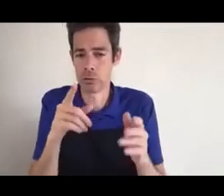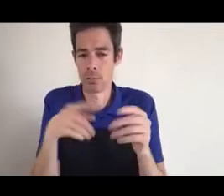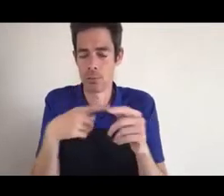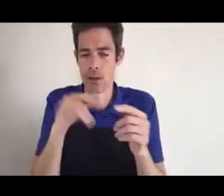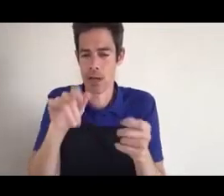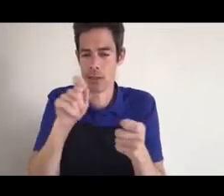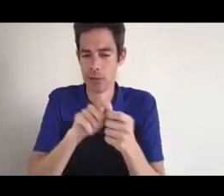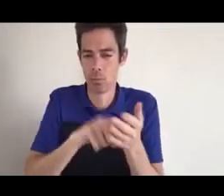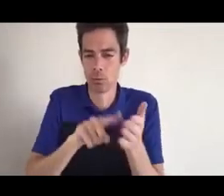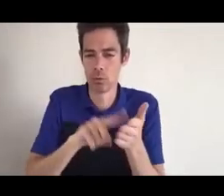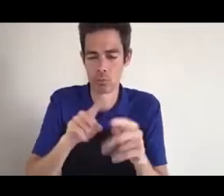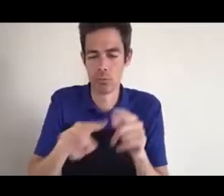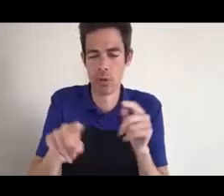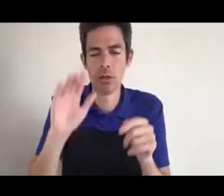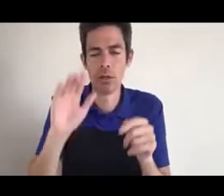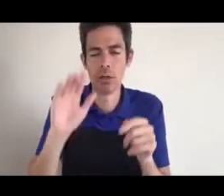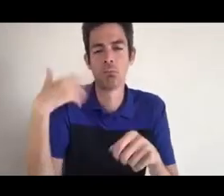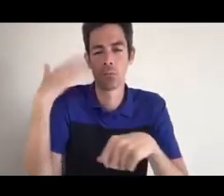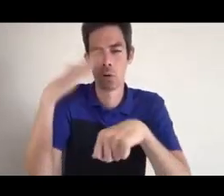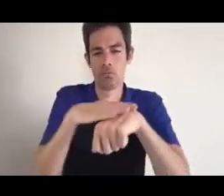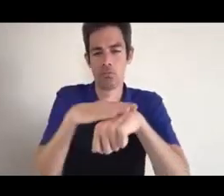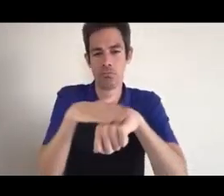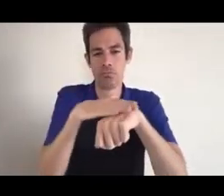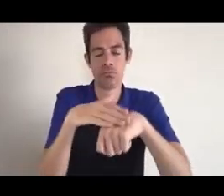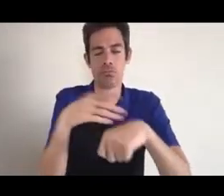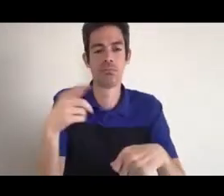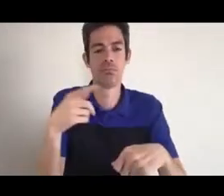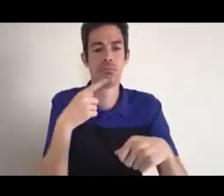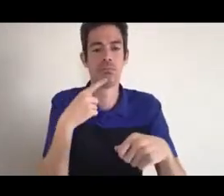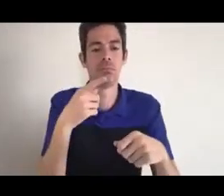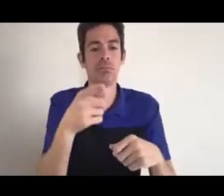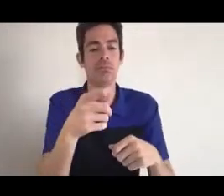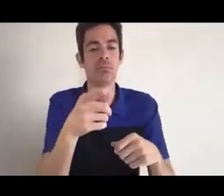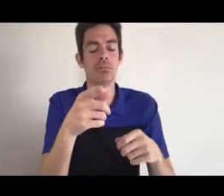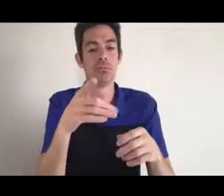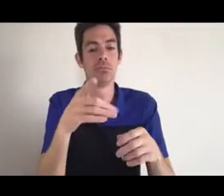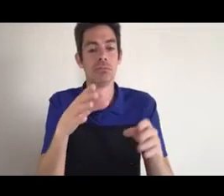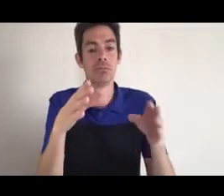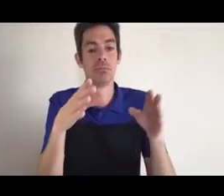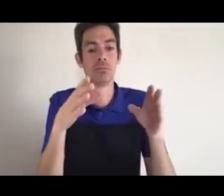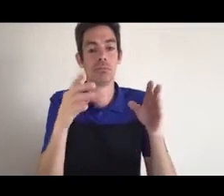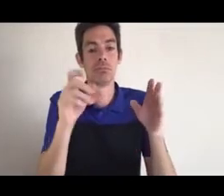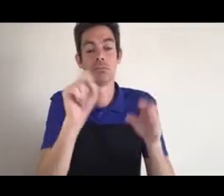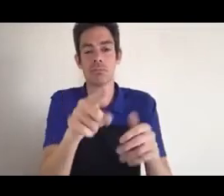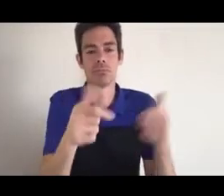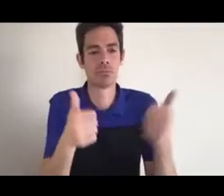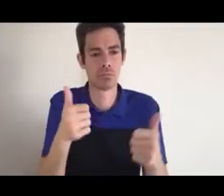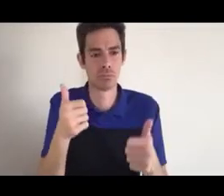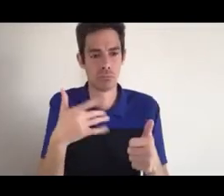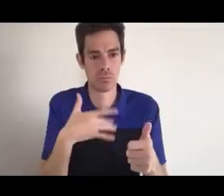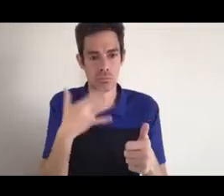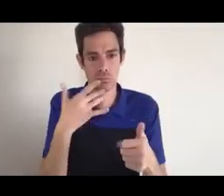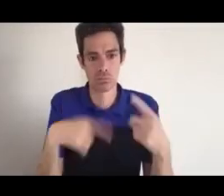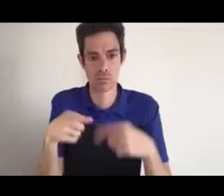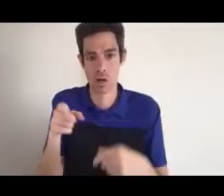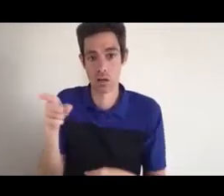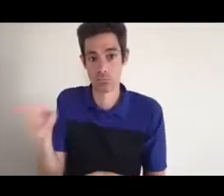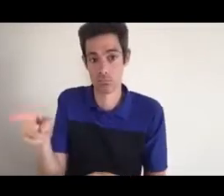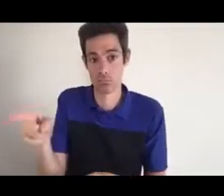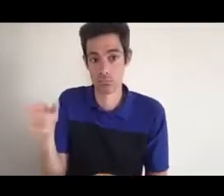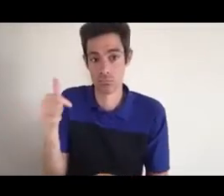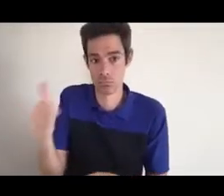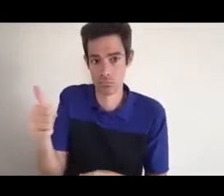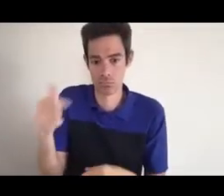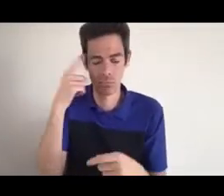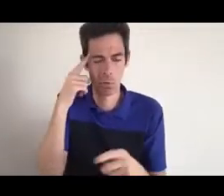don't know exactly about what the research was, but I know just kind of surface information about it. So